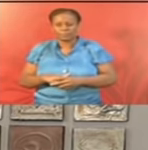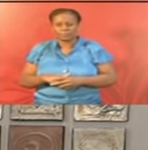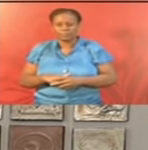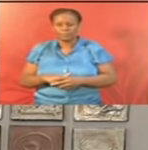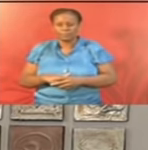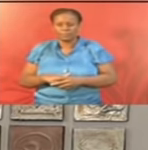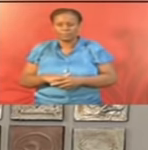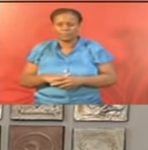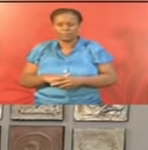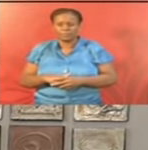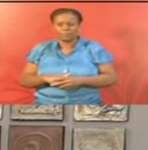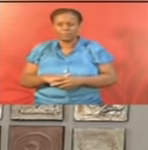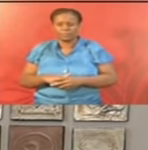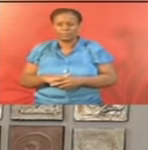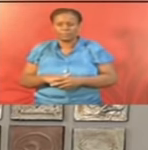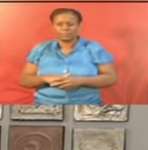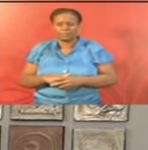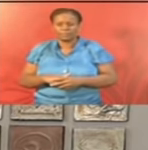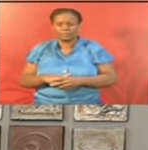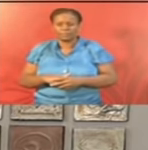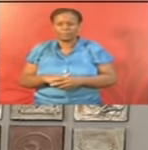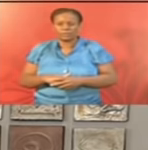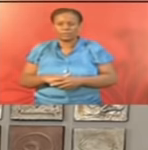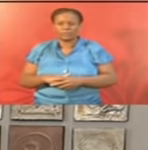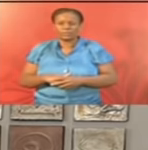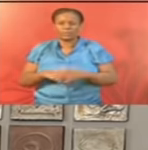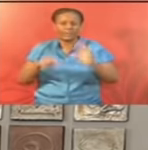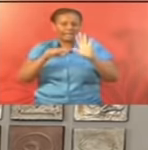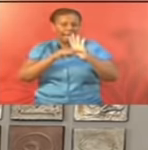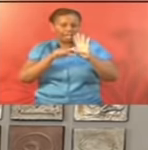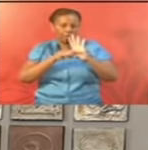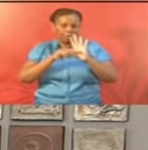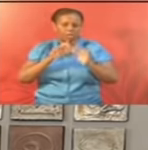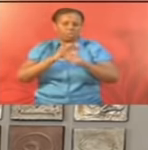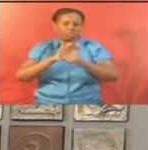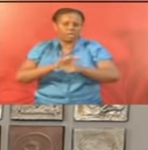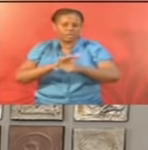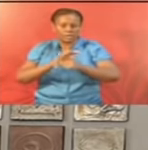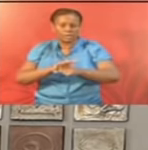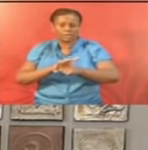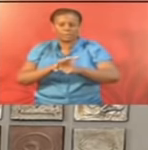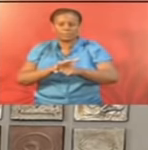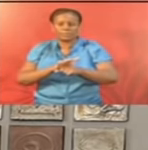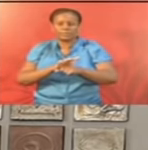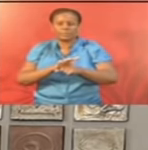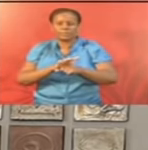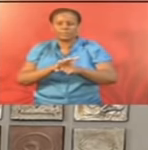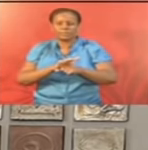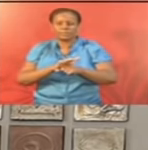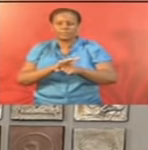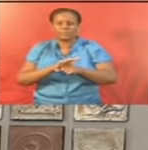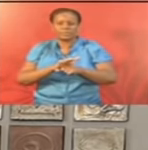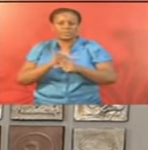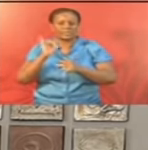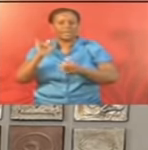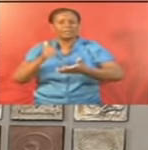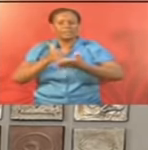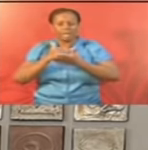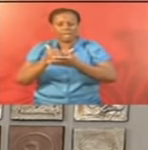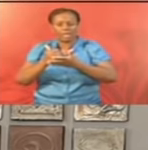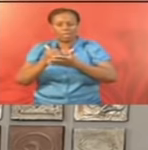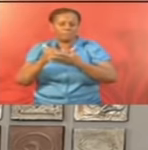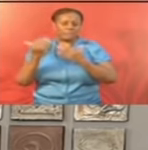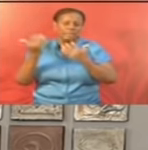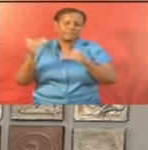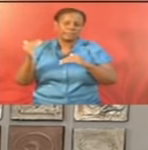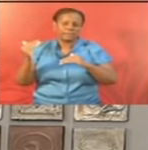reduce the risk of this of transmission via those means. Added to that, the question that was asked